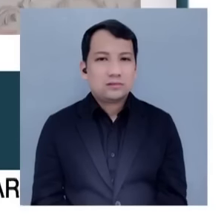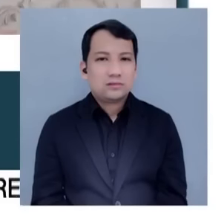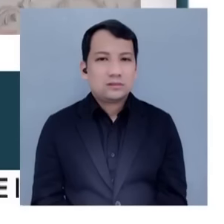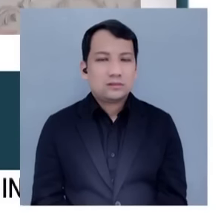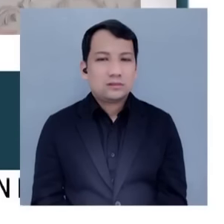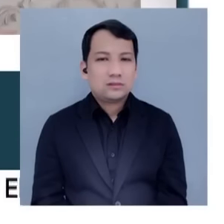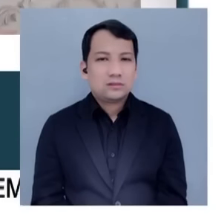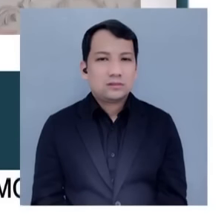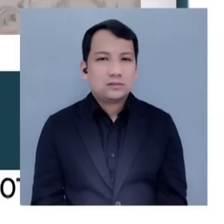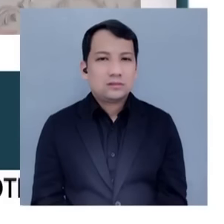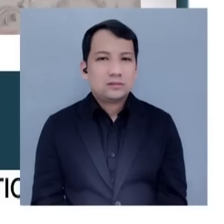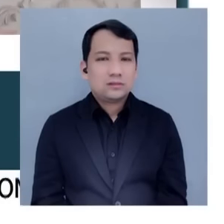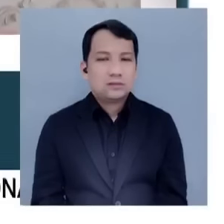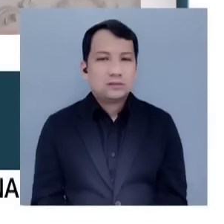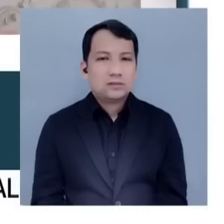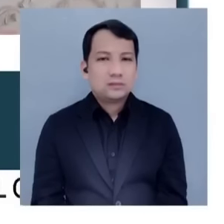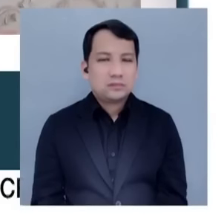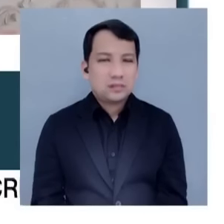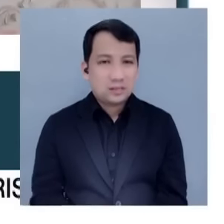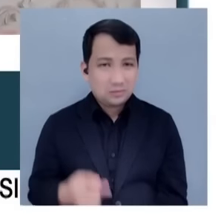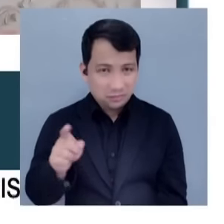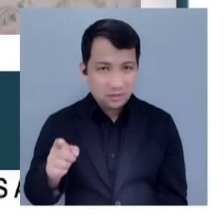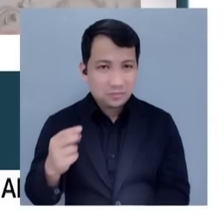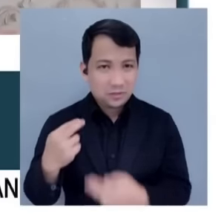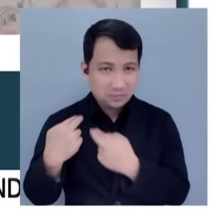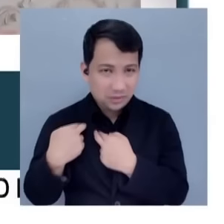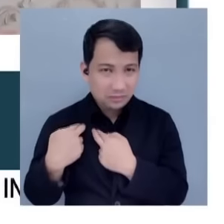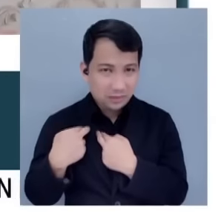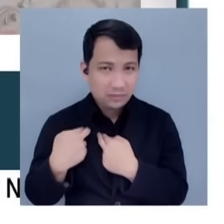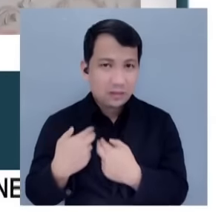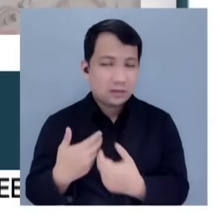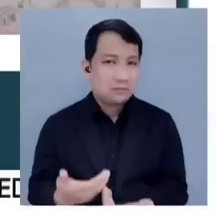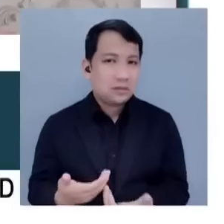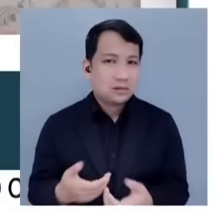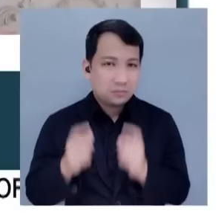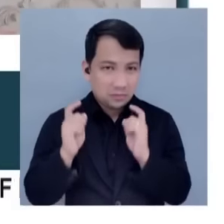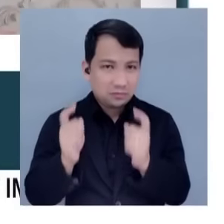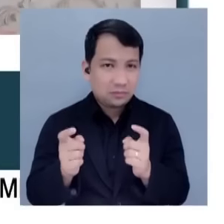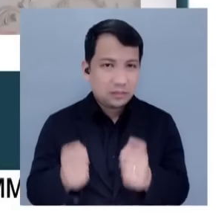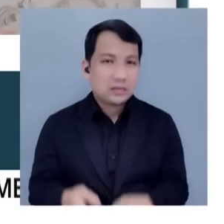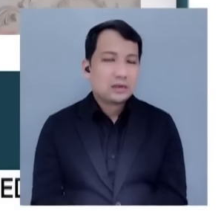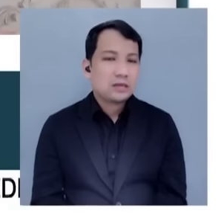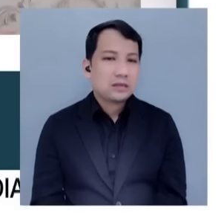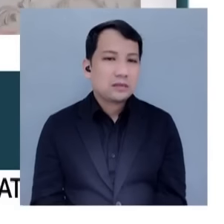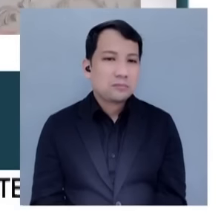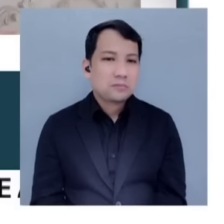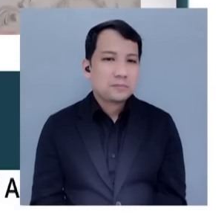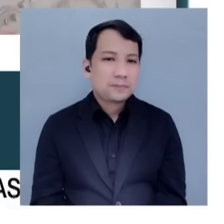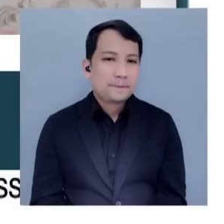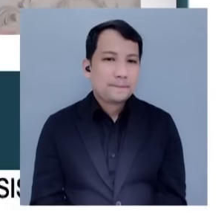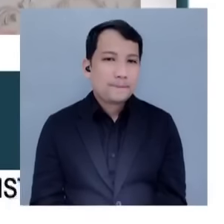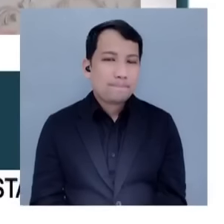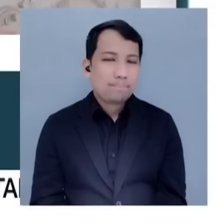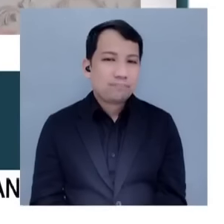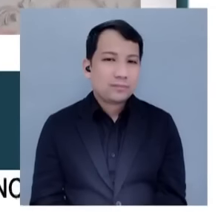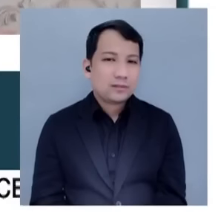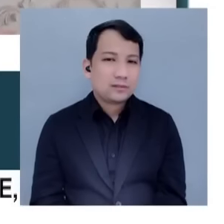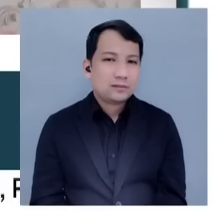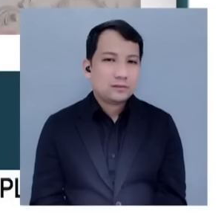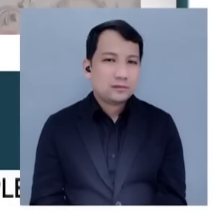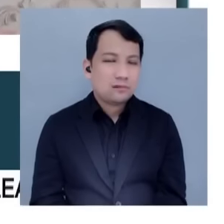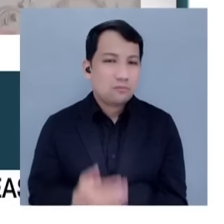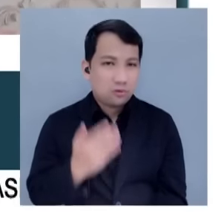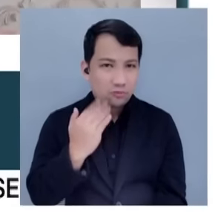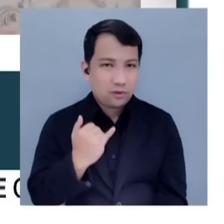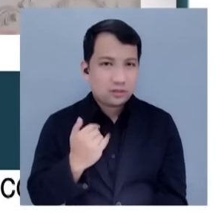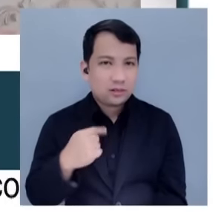as responsibly, in my, you know, and as quickly. So that's precisely why we filed this